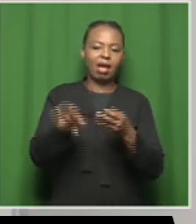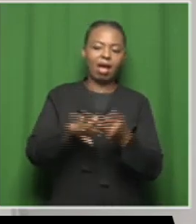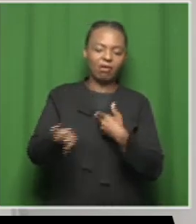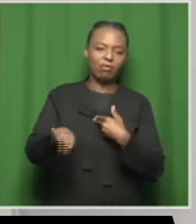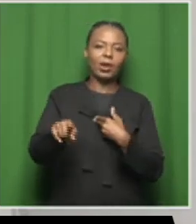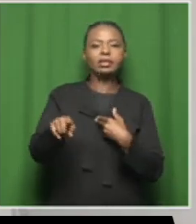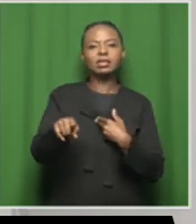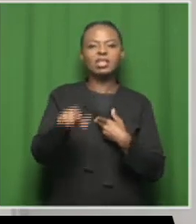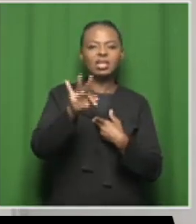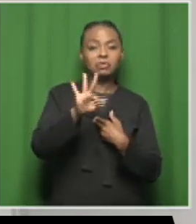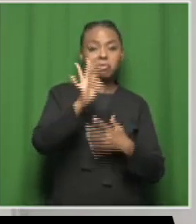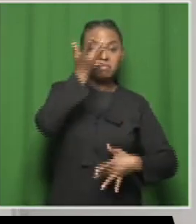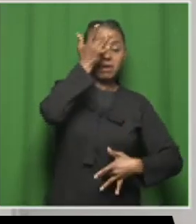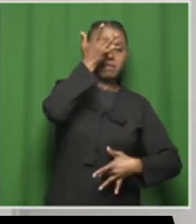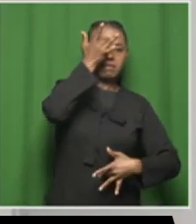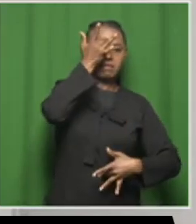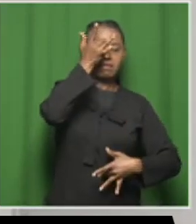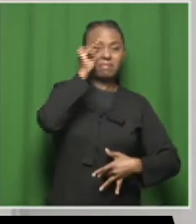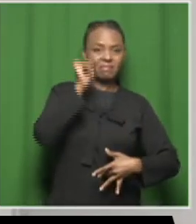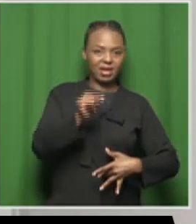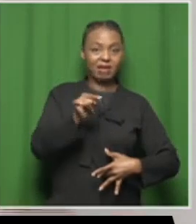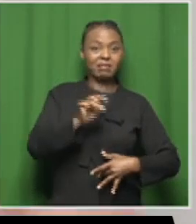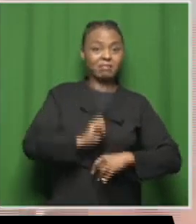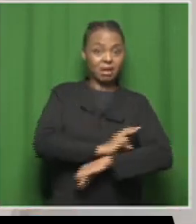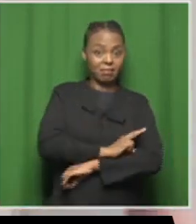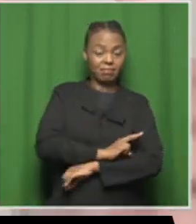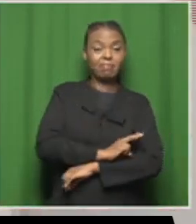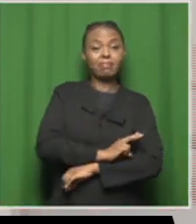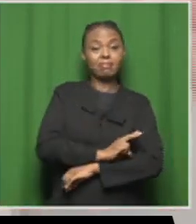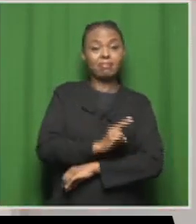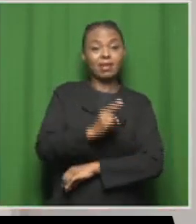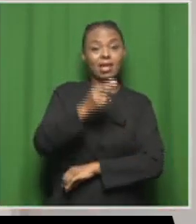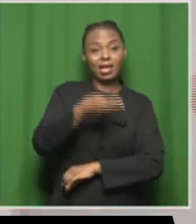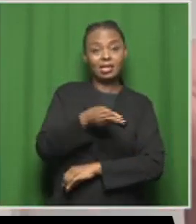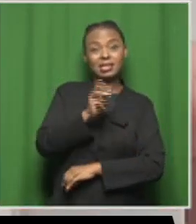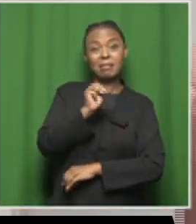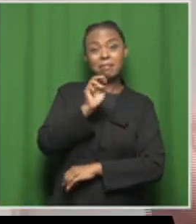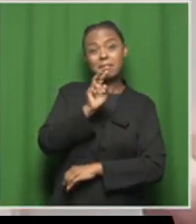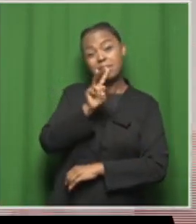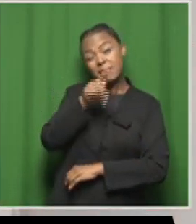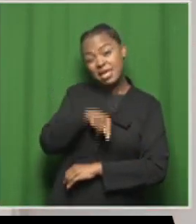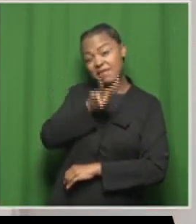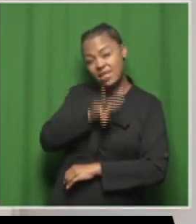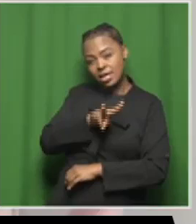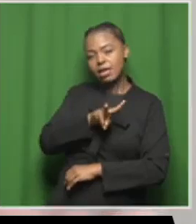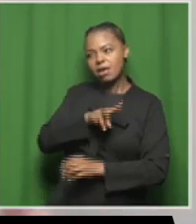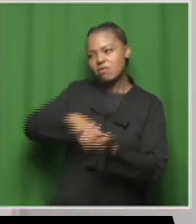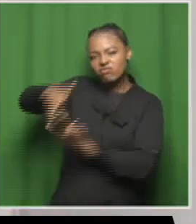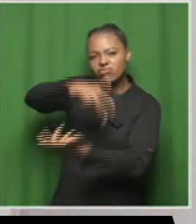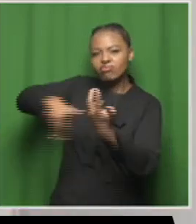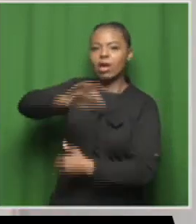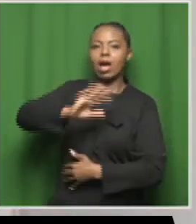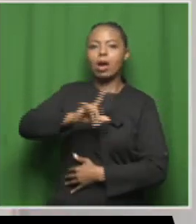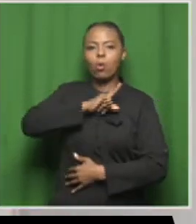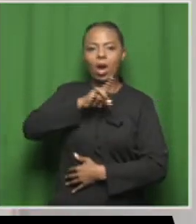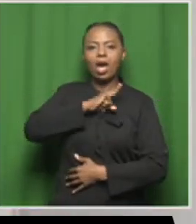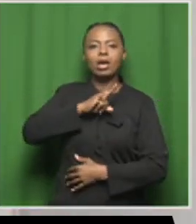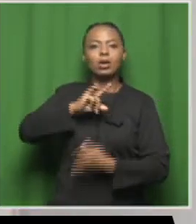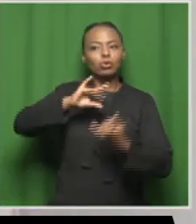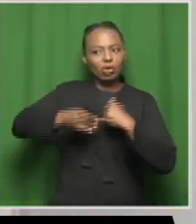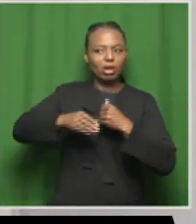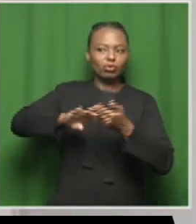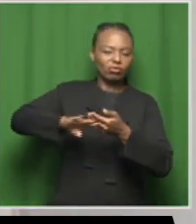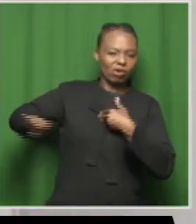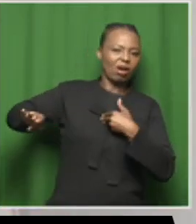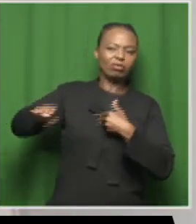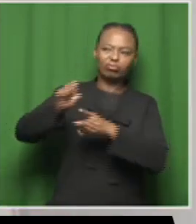if one has respiratory infection, and that's to avoid transmitting to other individuals. At the moment, there is no reason to